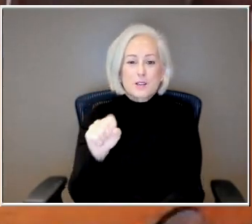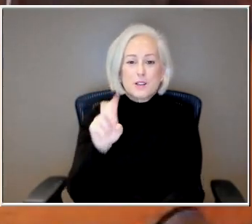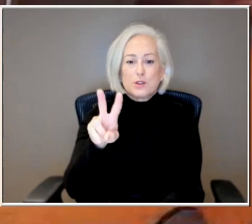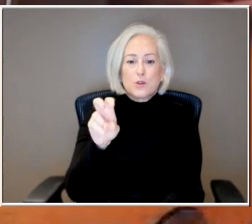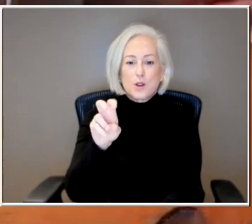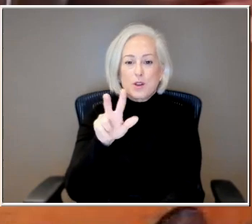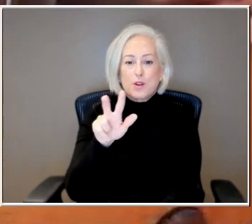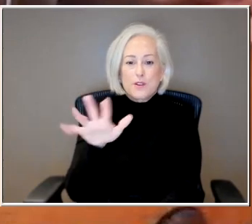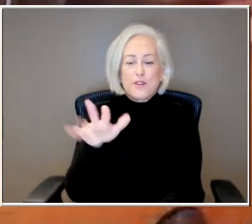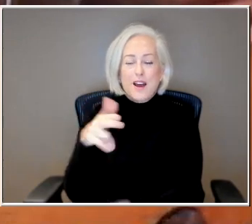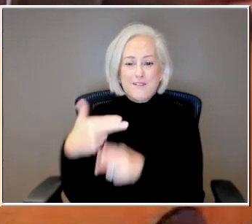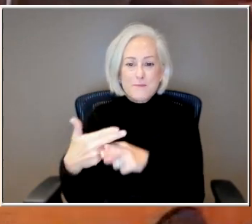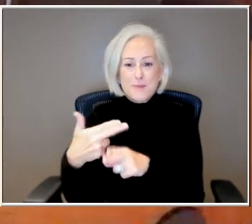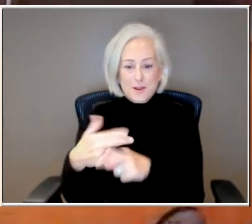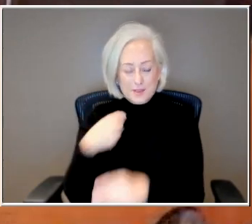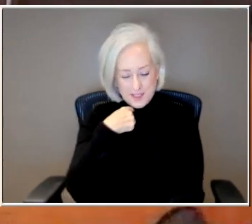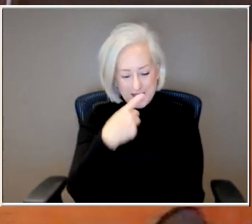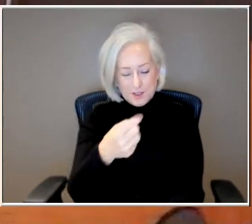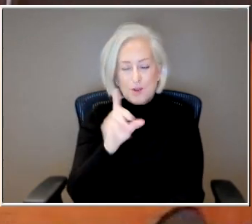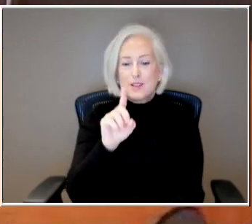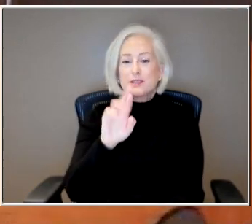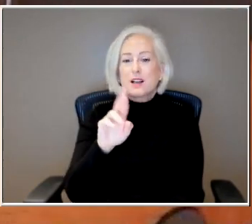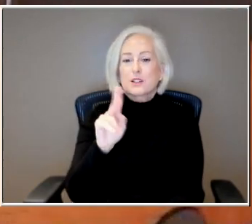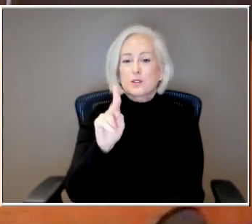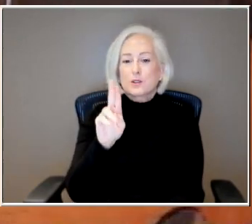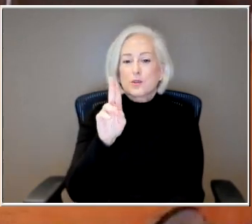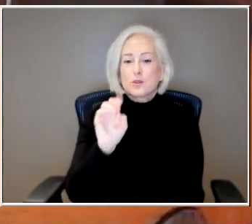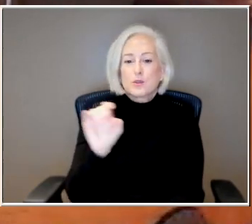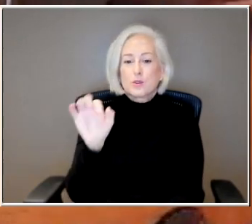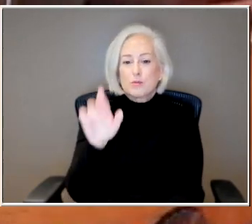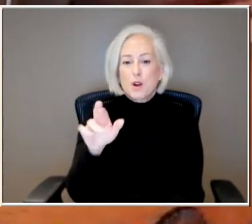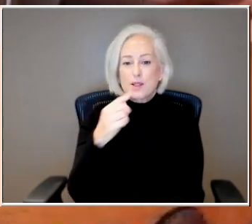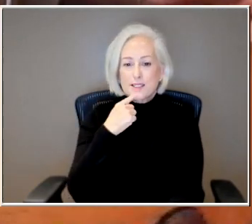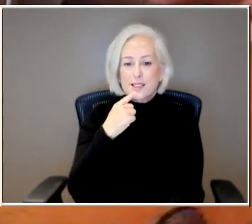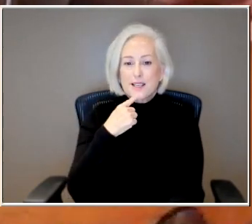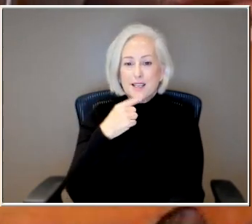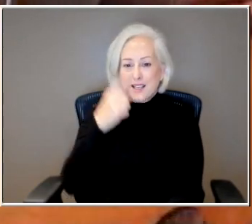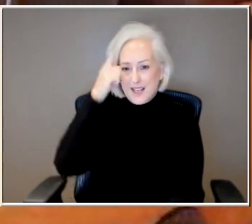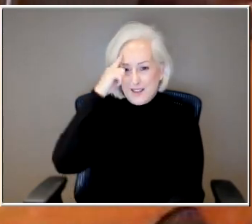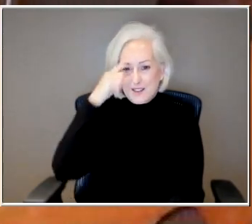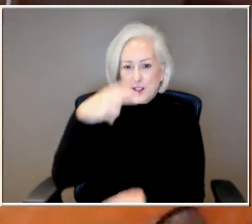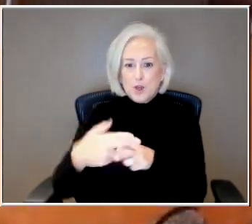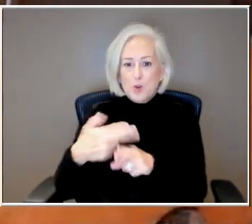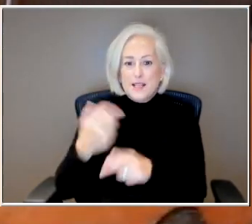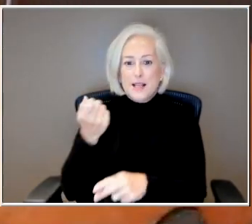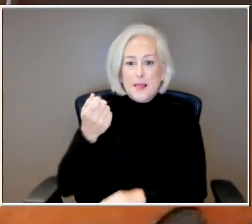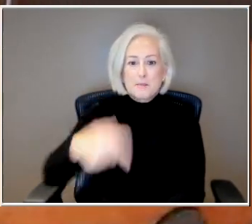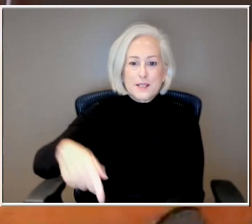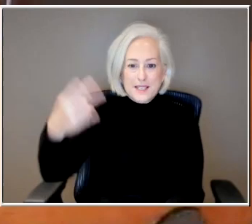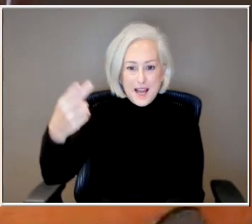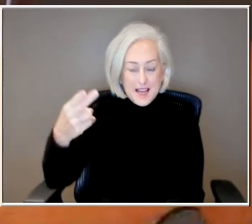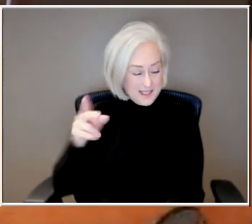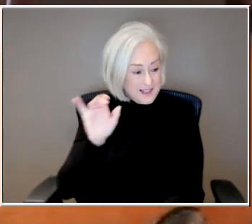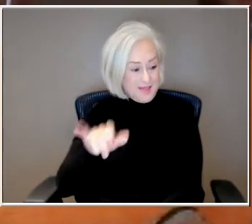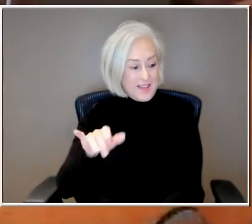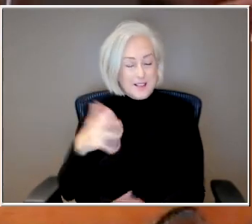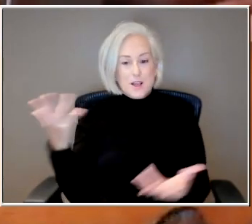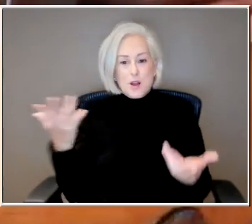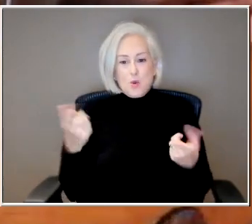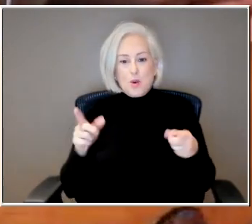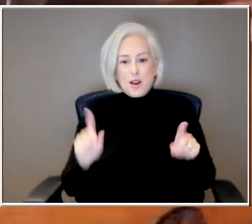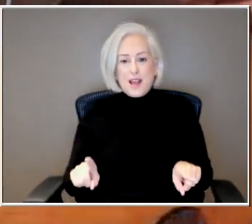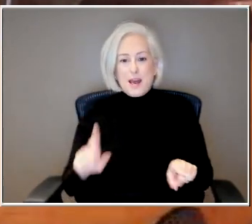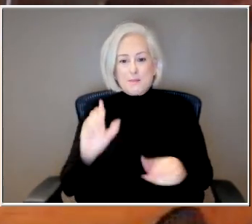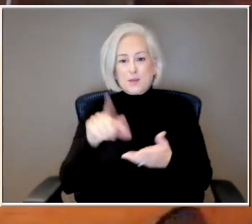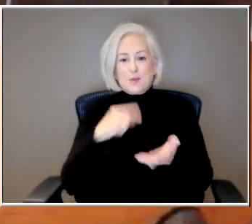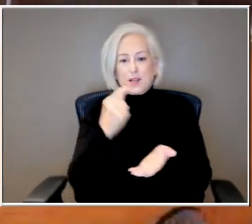and I saw Dr. Humar, and he said, I think your weight's a little high. And I said, well, that's what I was when I graduated. I feel healthy and strong